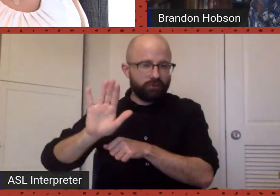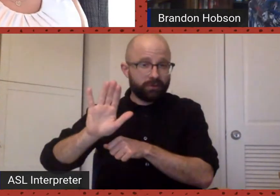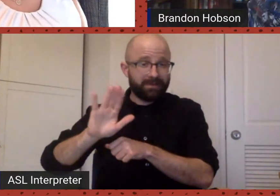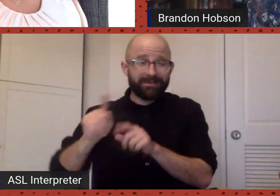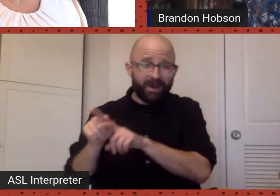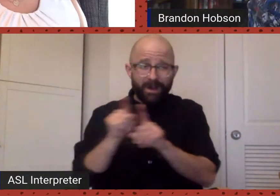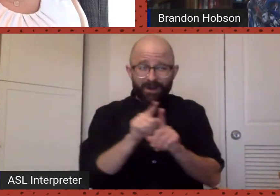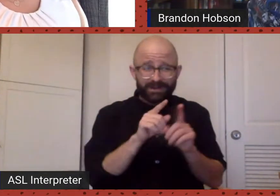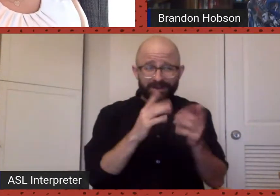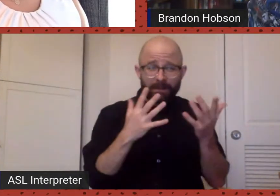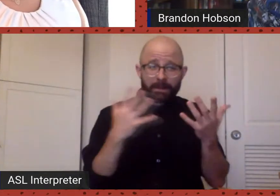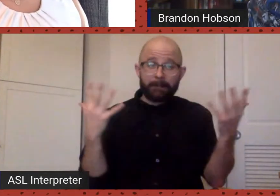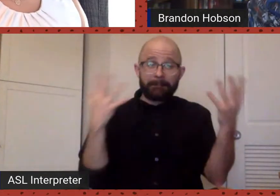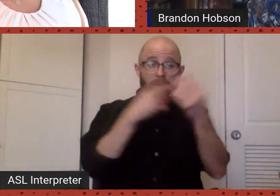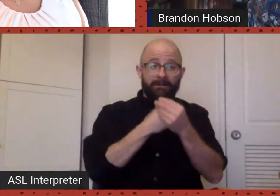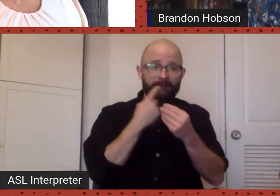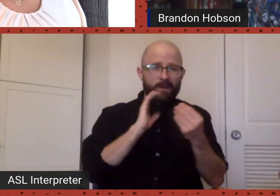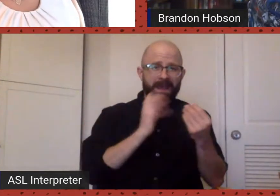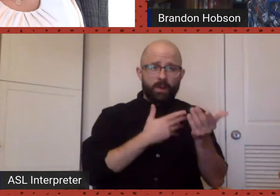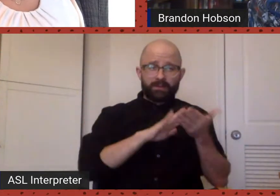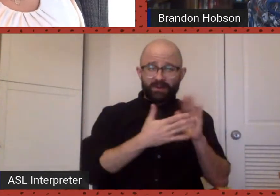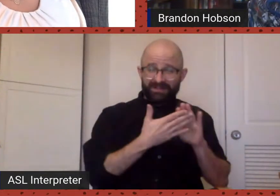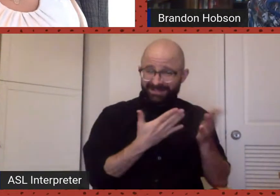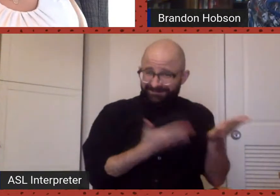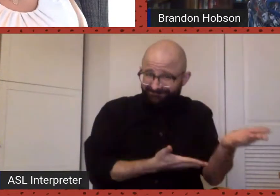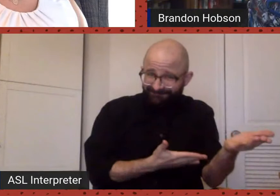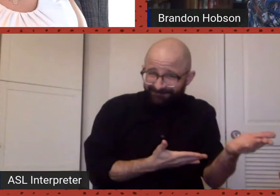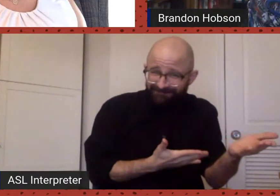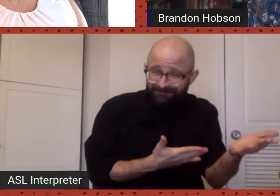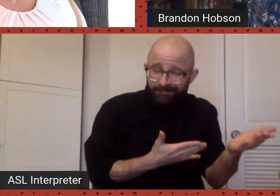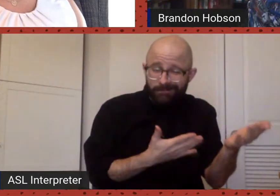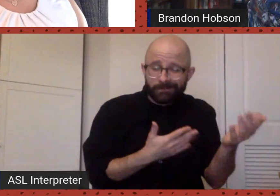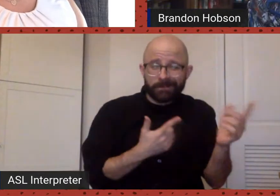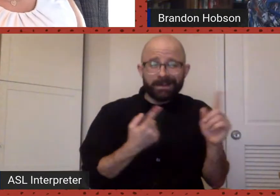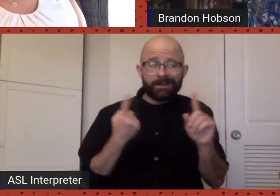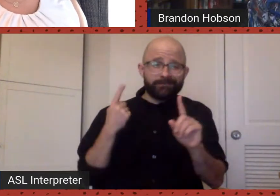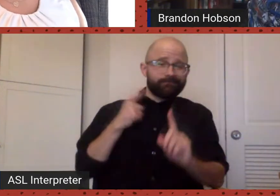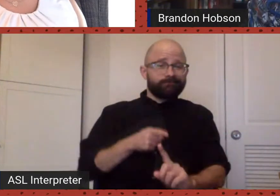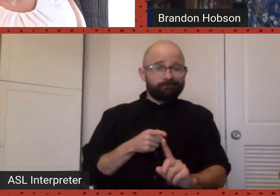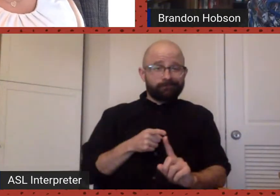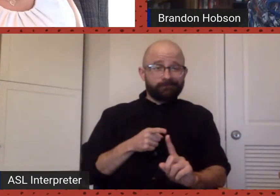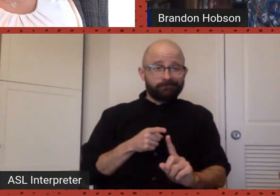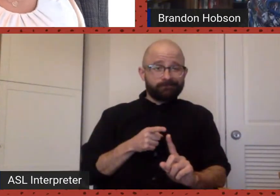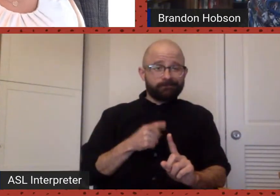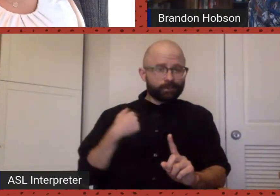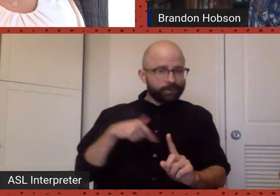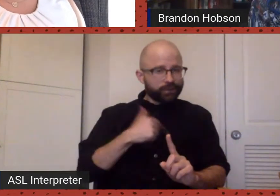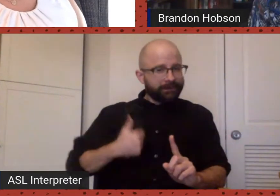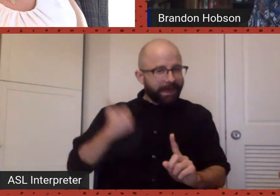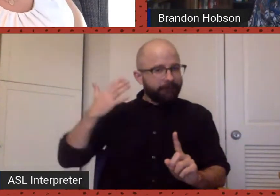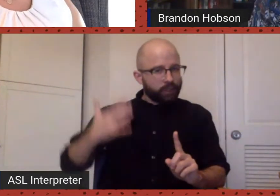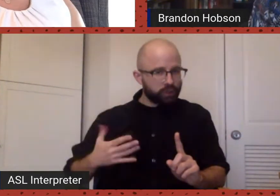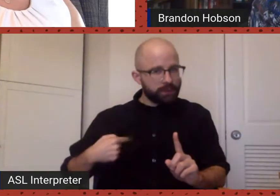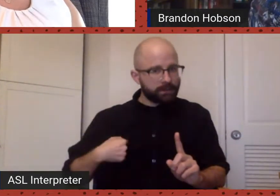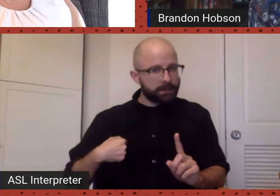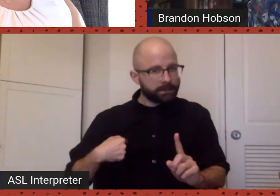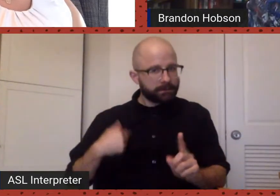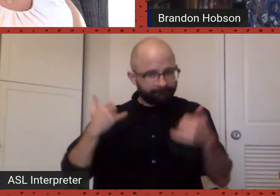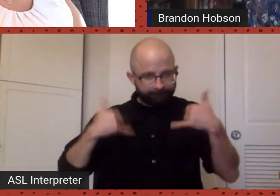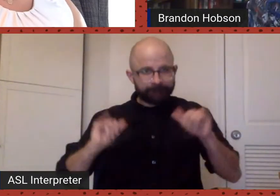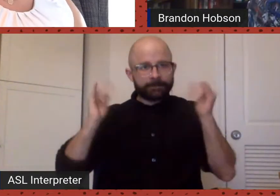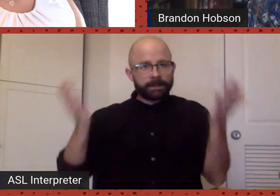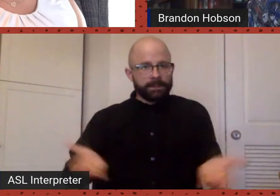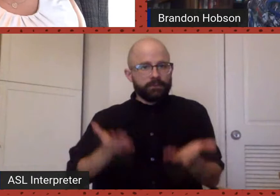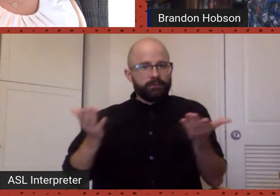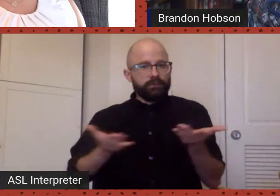our communities, right? At the end of the day, too, like we're survivors. We are here,